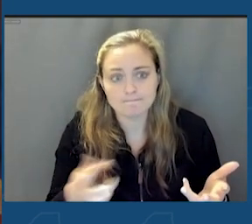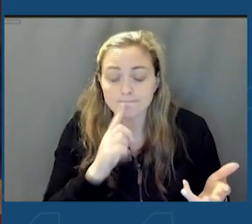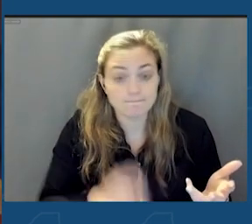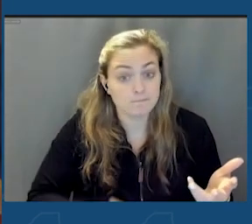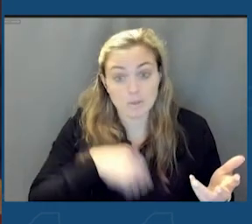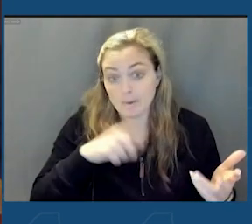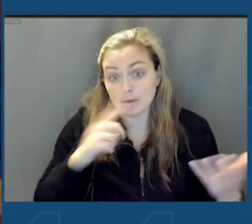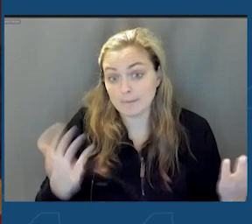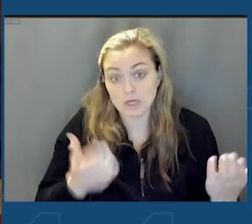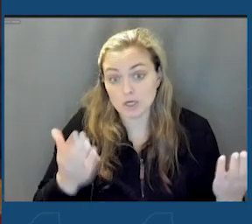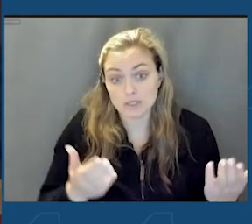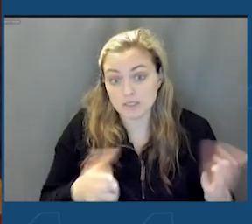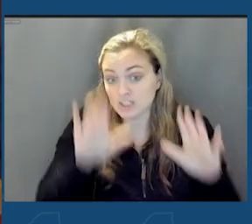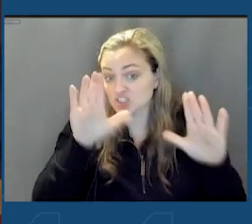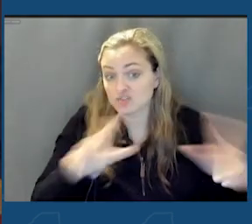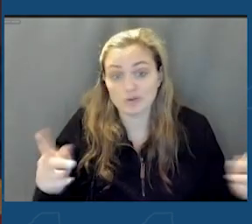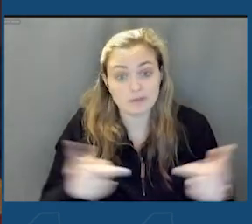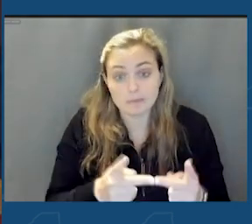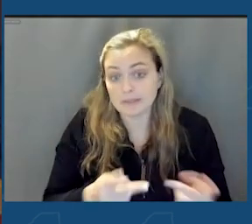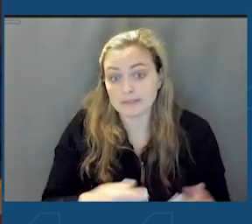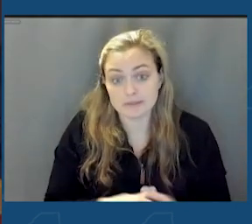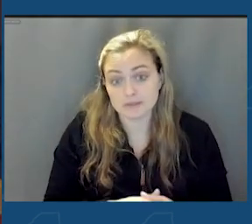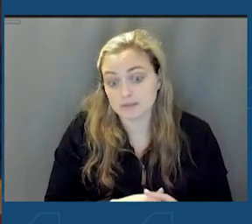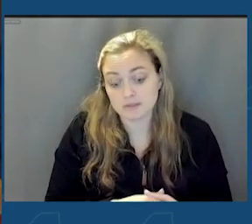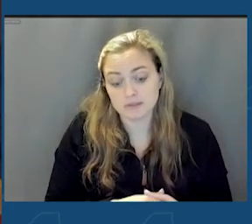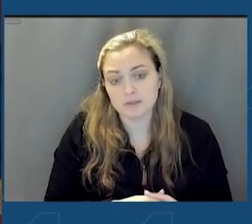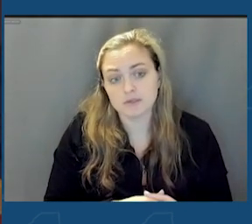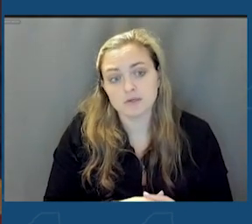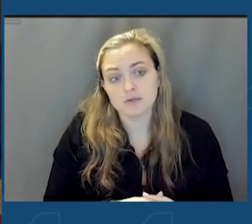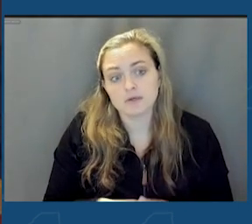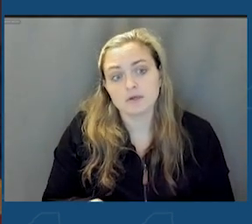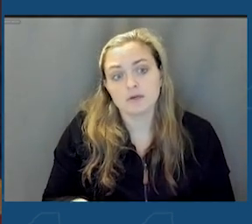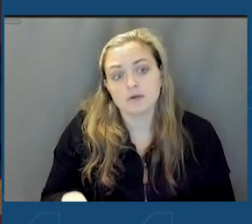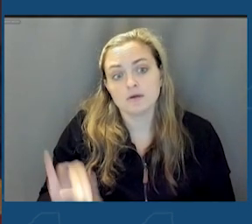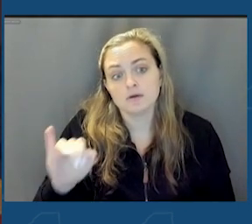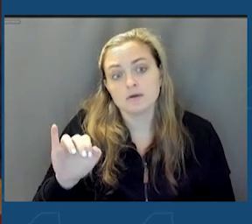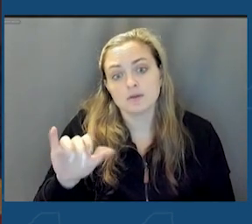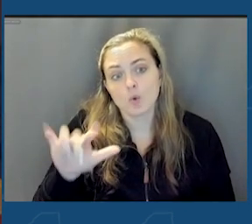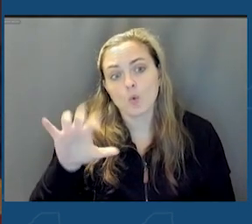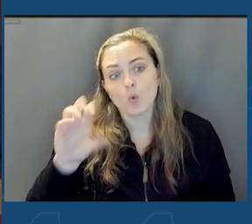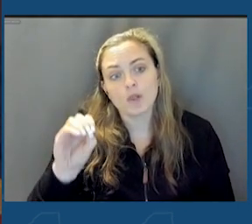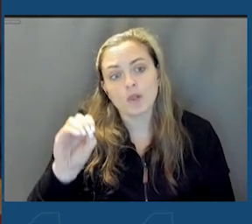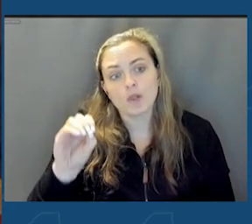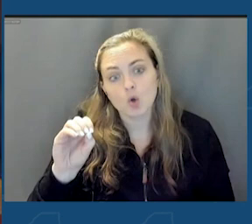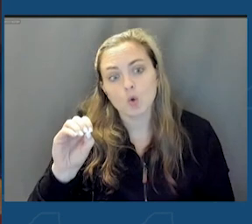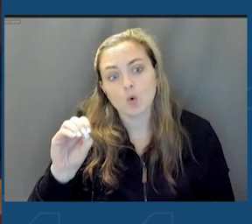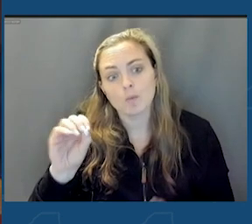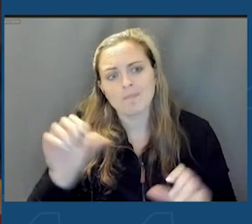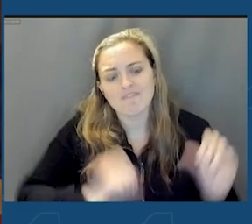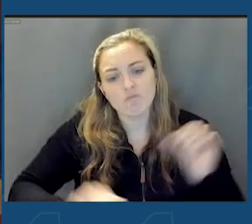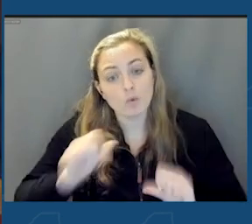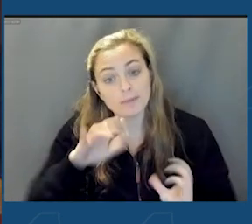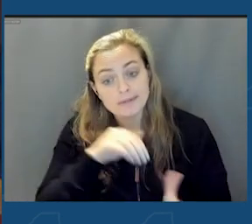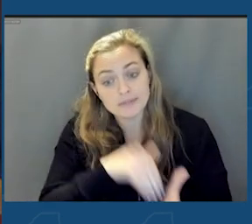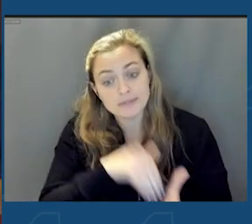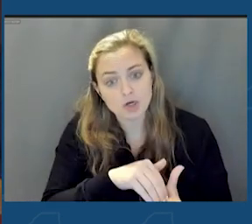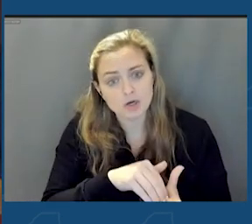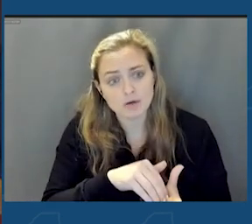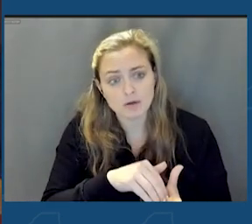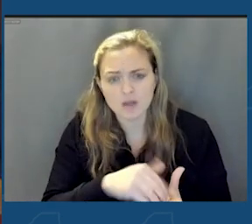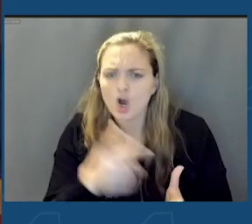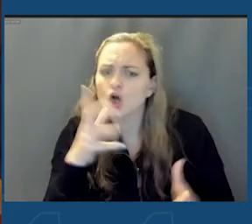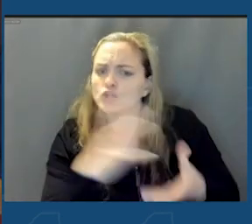here. It's a great space. Julia de Burgos Performance Center. Now, what is her story? She's a champion for